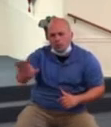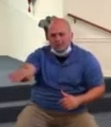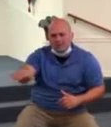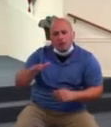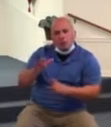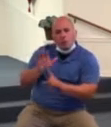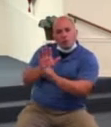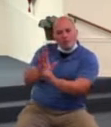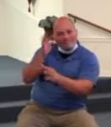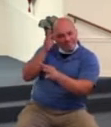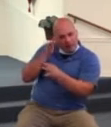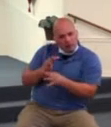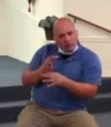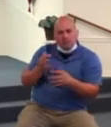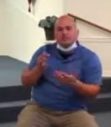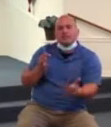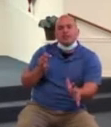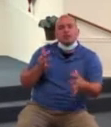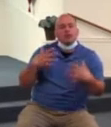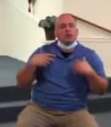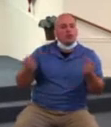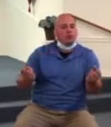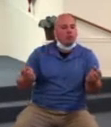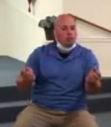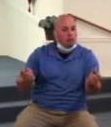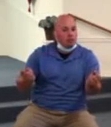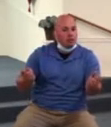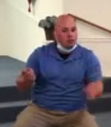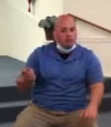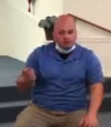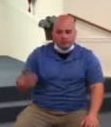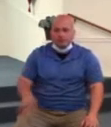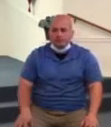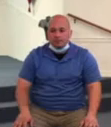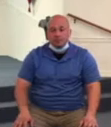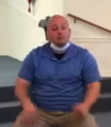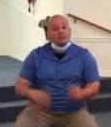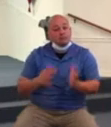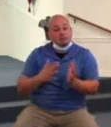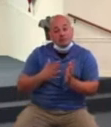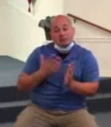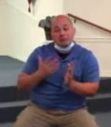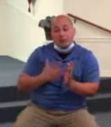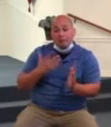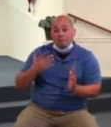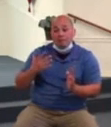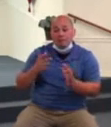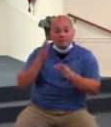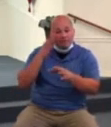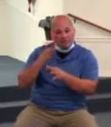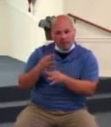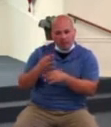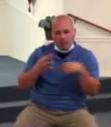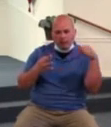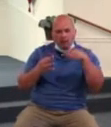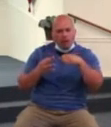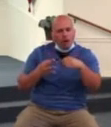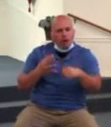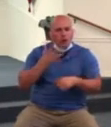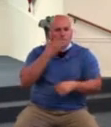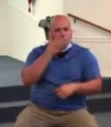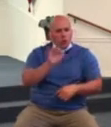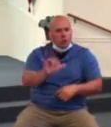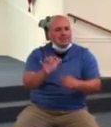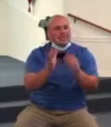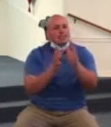has healed you." Sometimes faith looks like coming to Jesus and crying